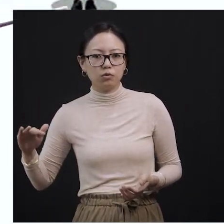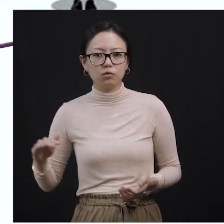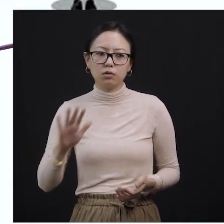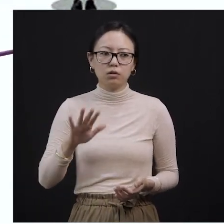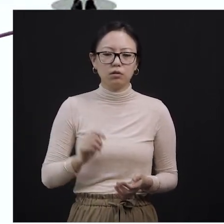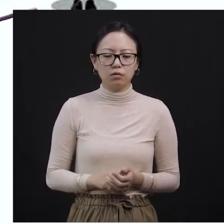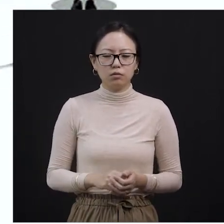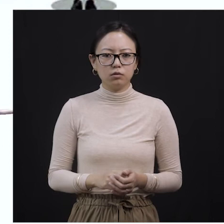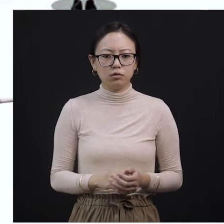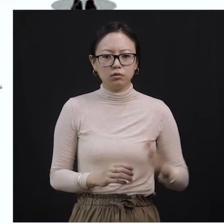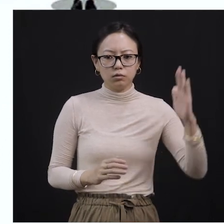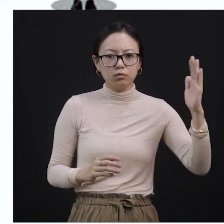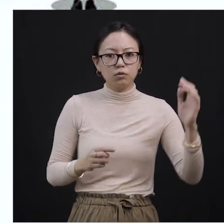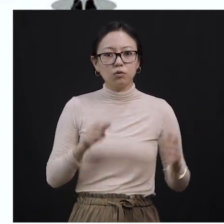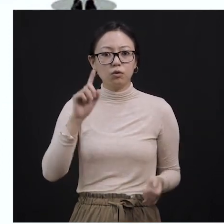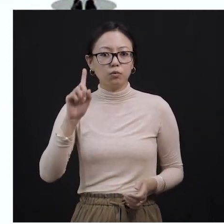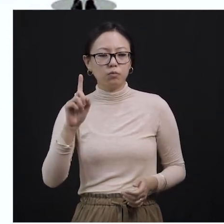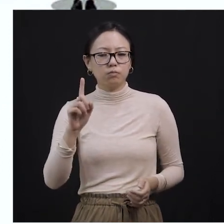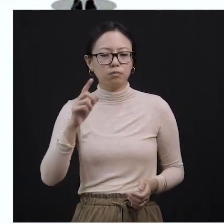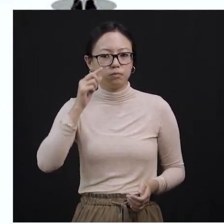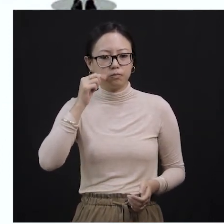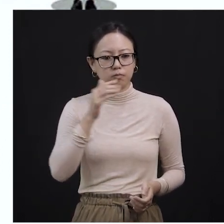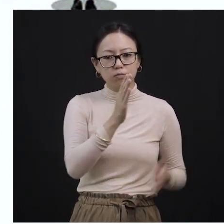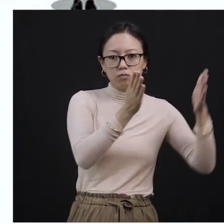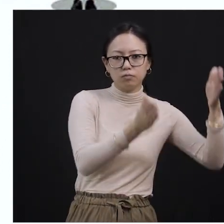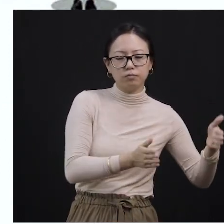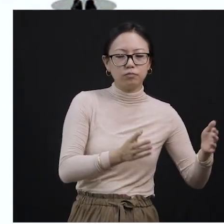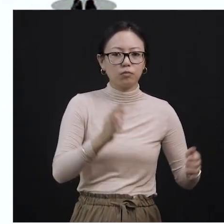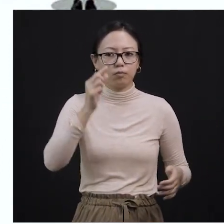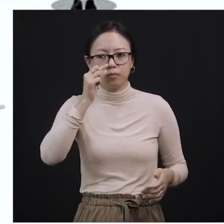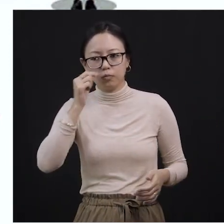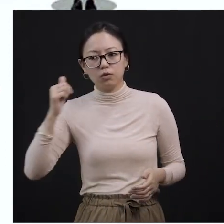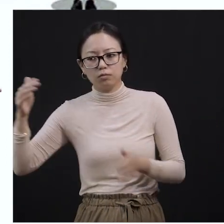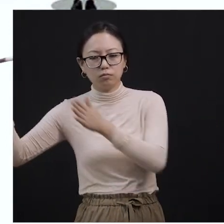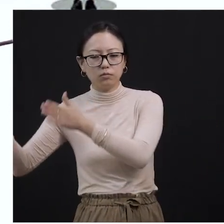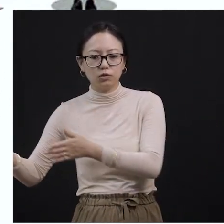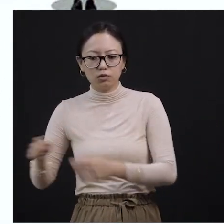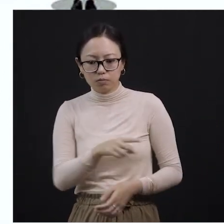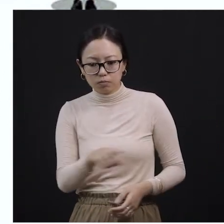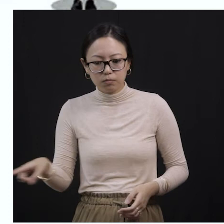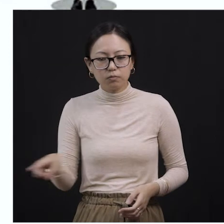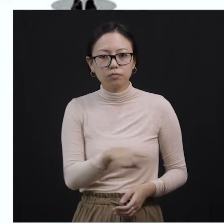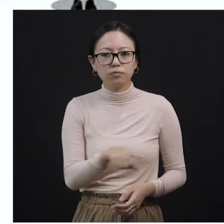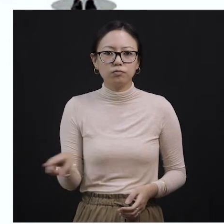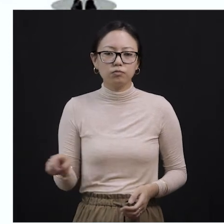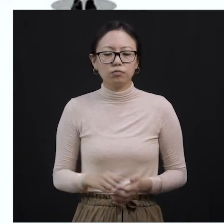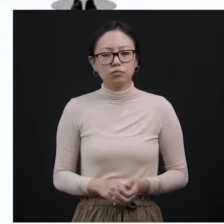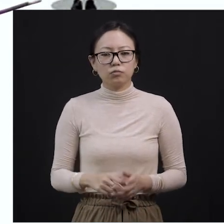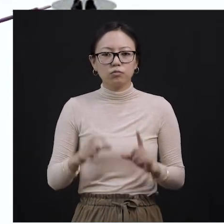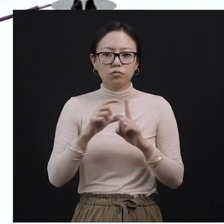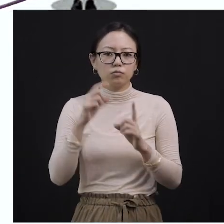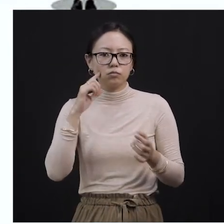these days, due to COVID, we are advised to stay 2 meters away from each other, right? So that is also a distance,